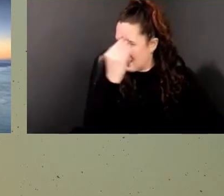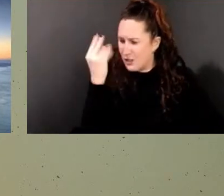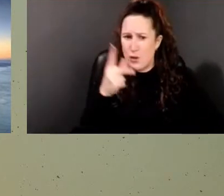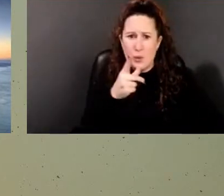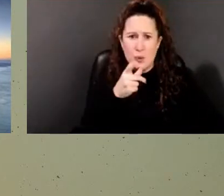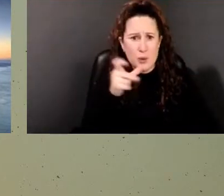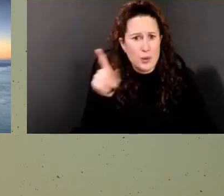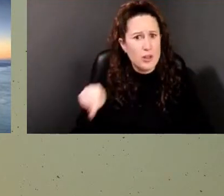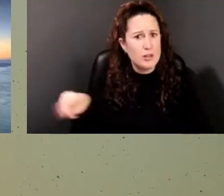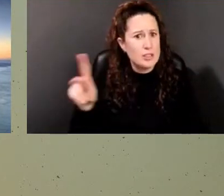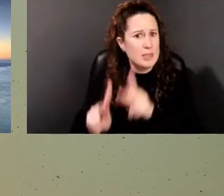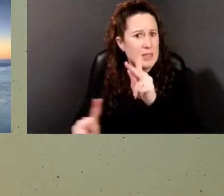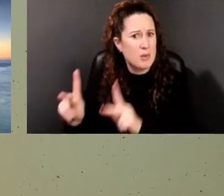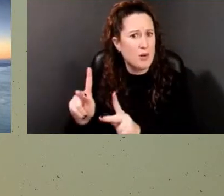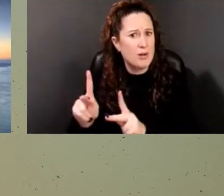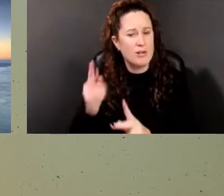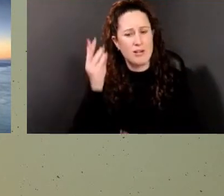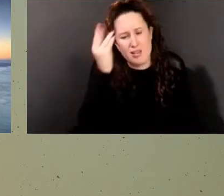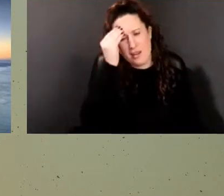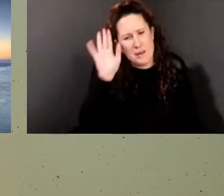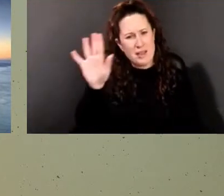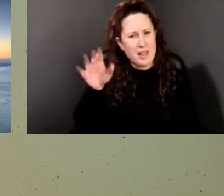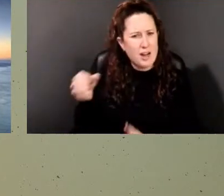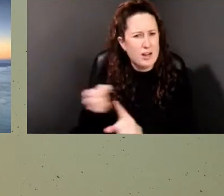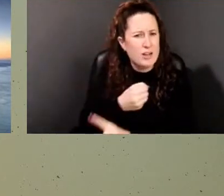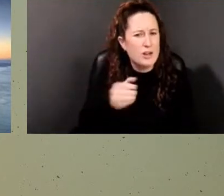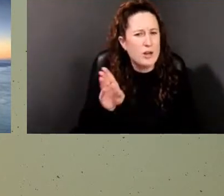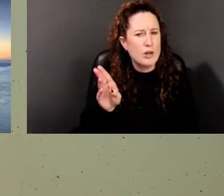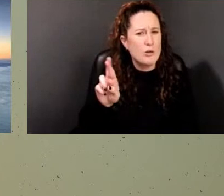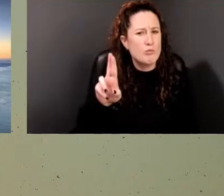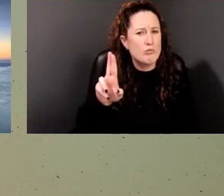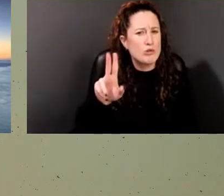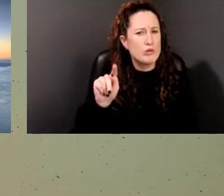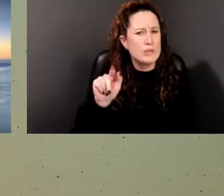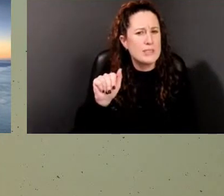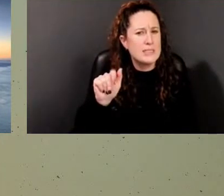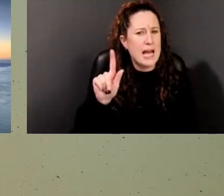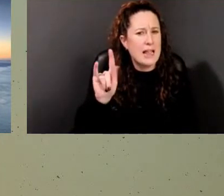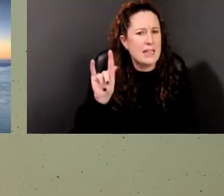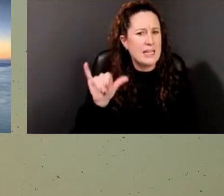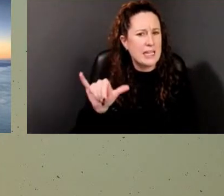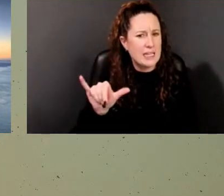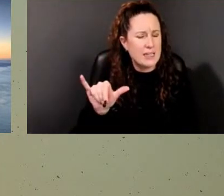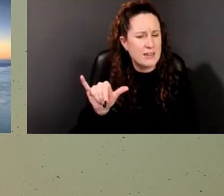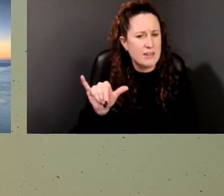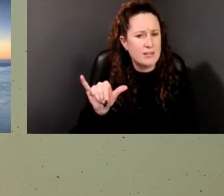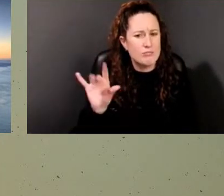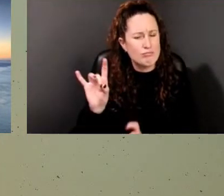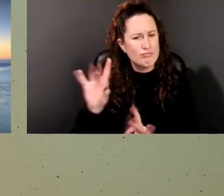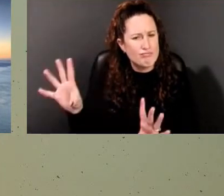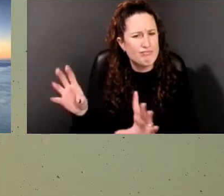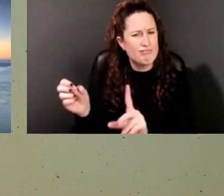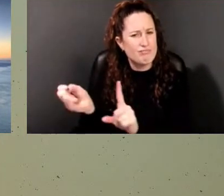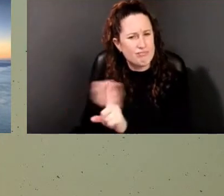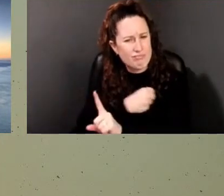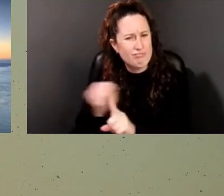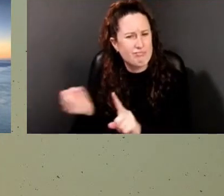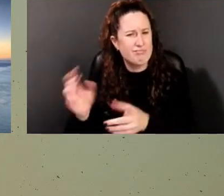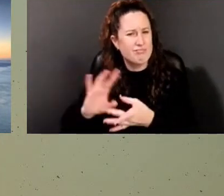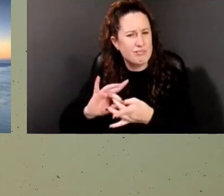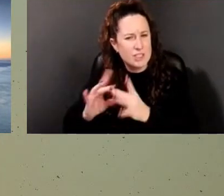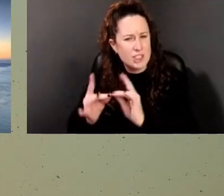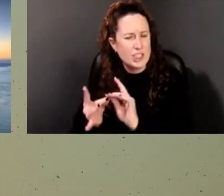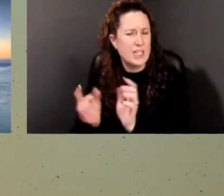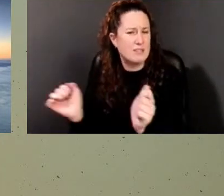about the brutality of Dr. Fletcher of being in bondage and forced to labor like that for the